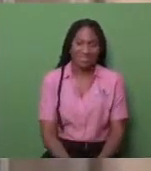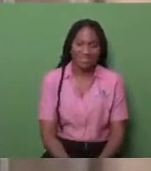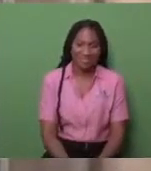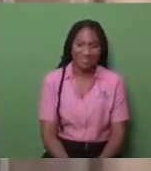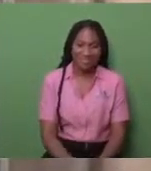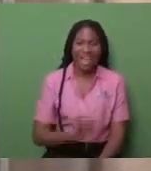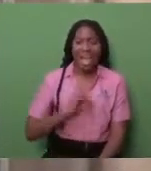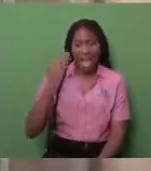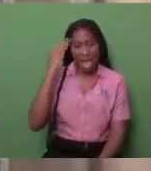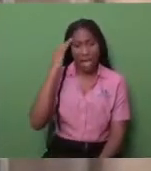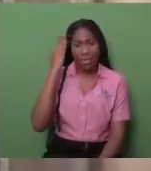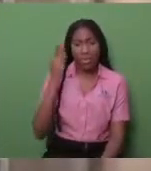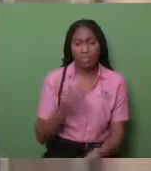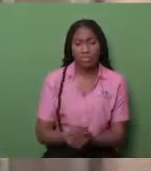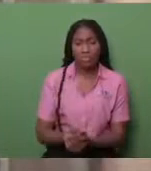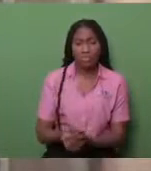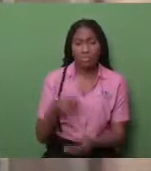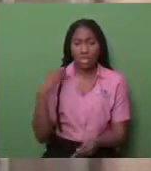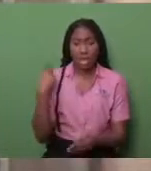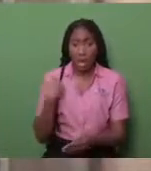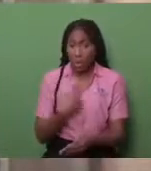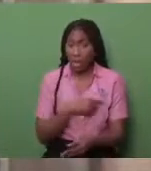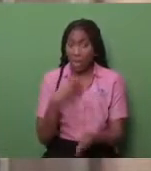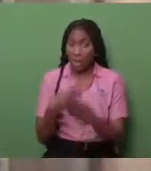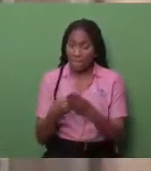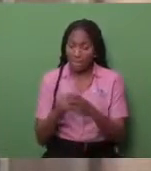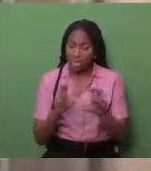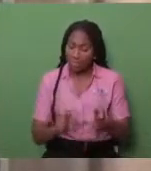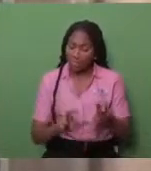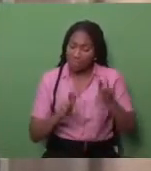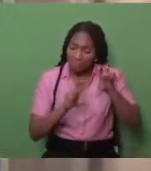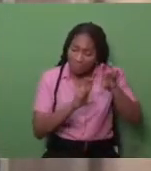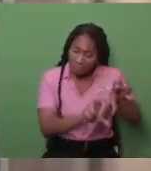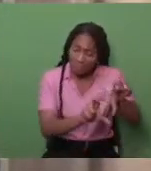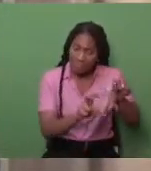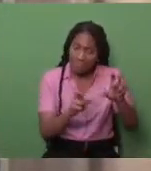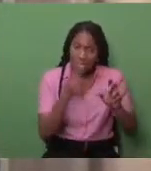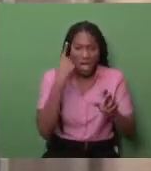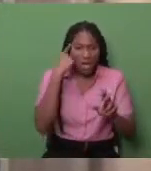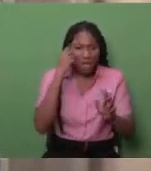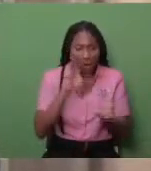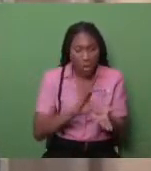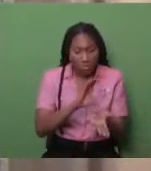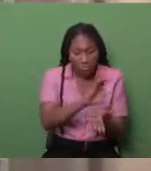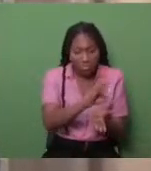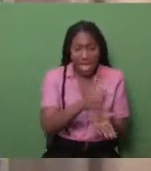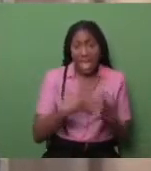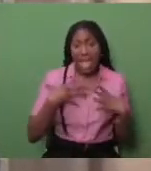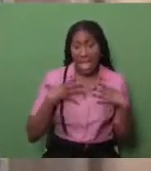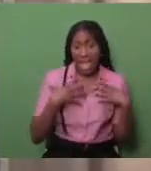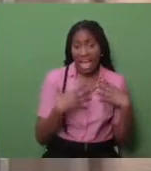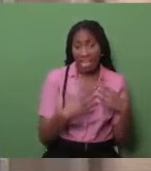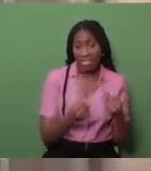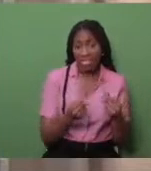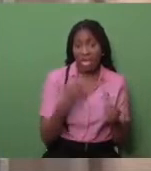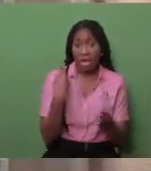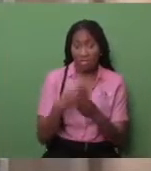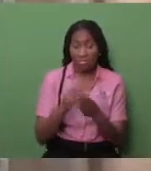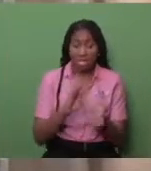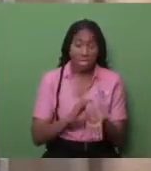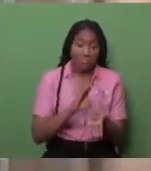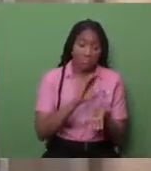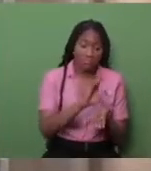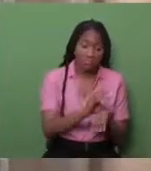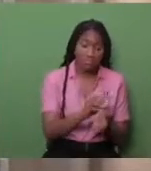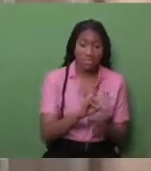I know we invested very heavily in health. We invested heavily in that hospital, specifically